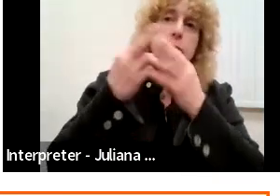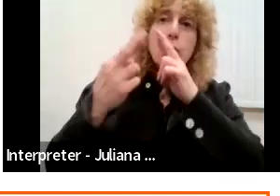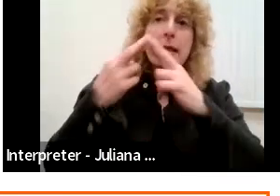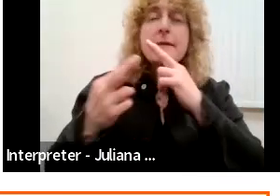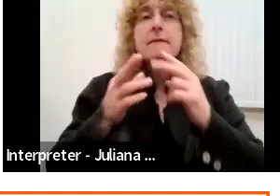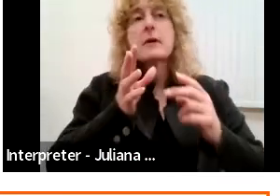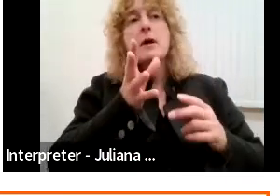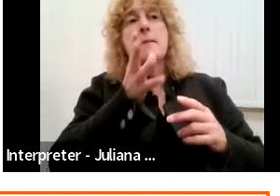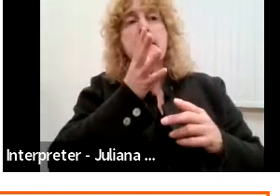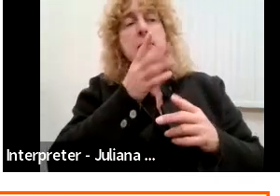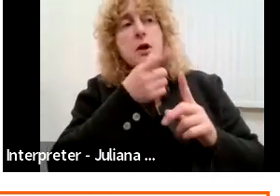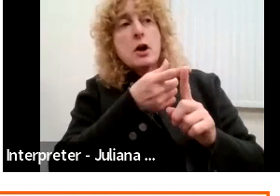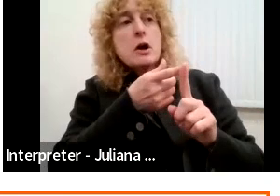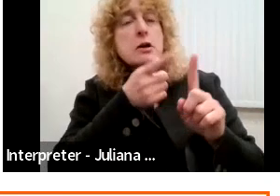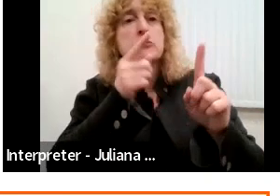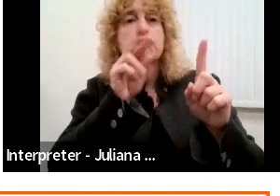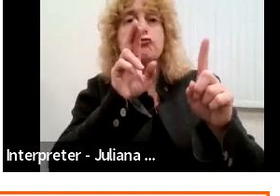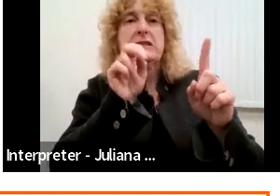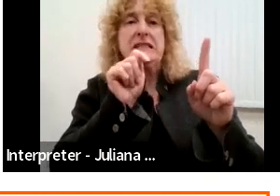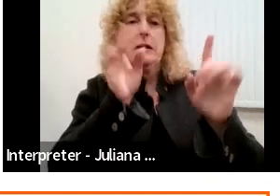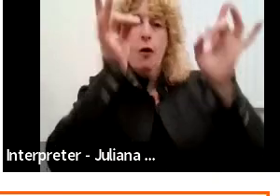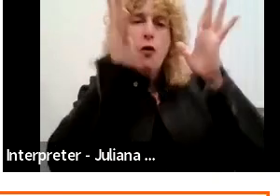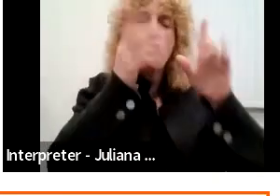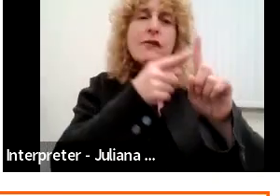treated violently, substance use, and divorce.